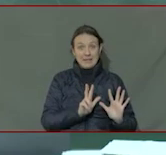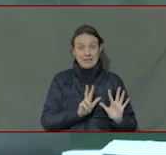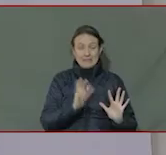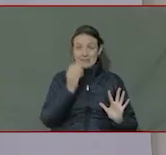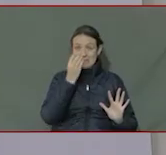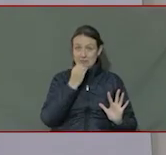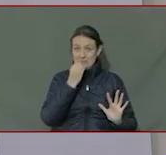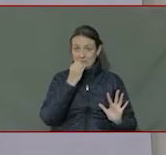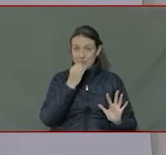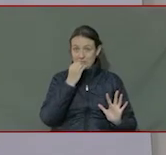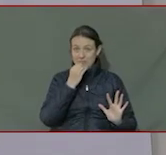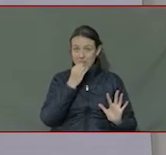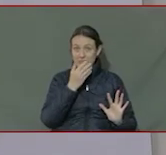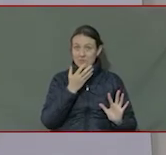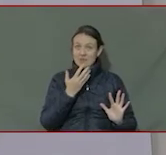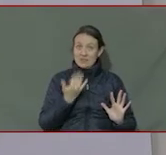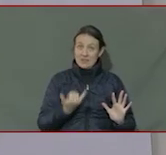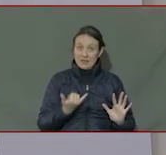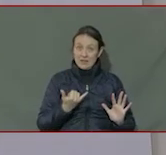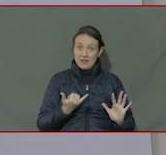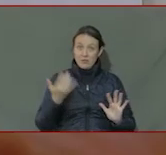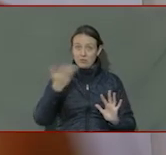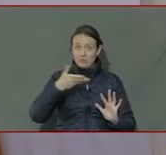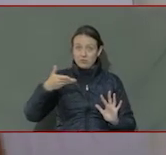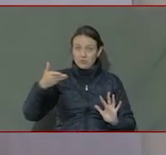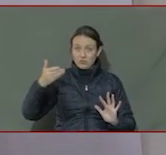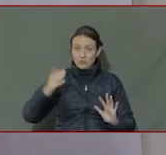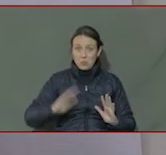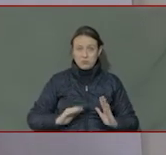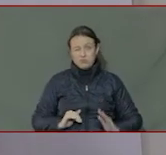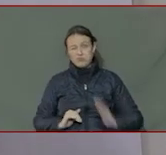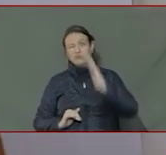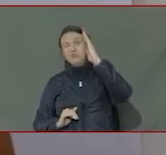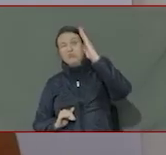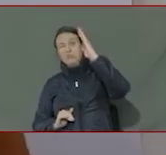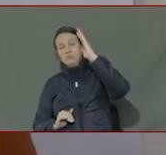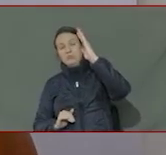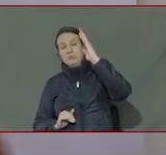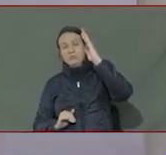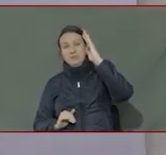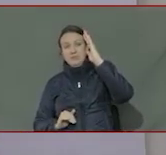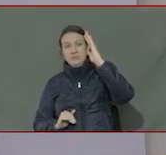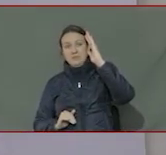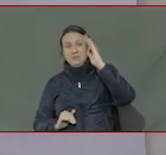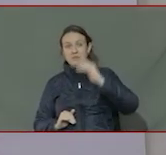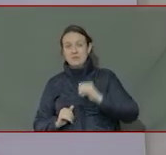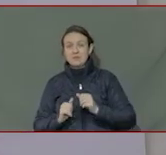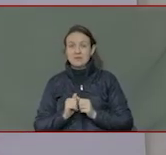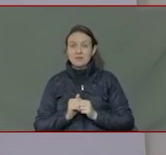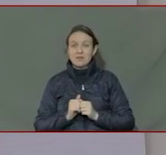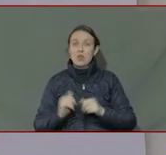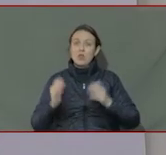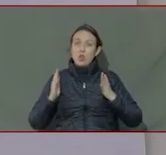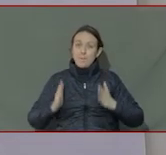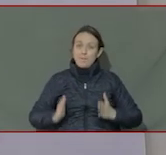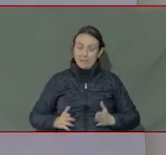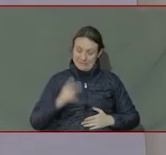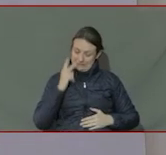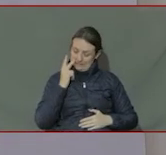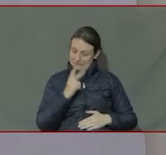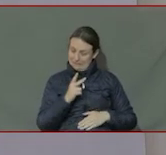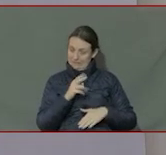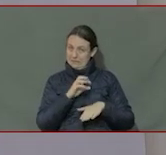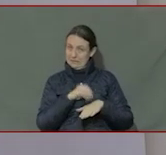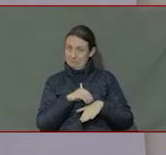ate and the glucose went to this high level that I'm indicating here? That the body detected the